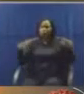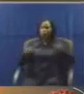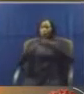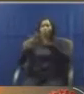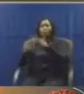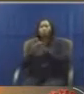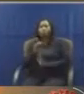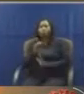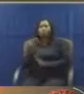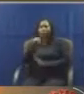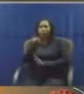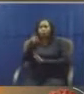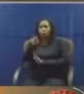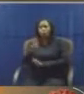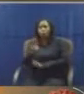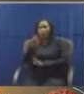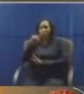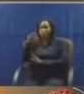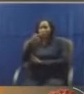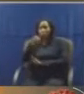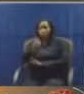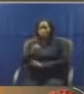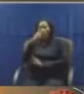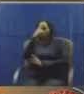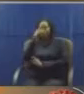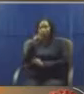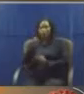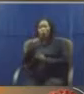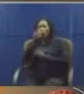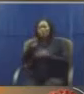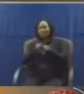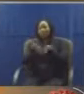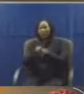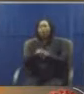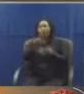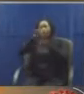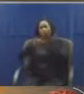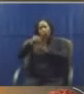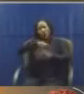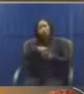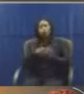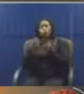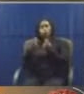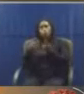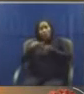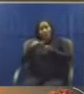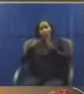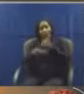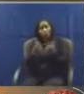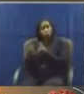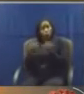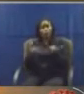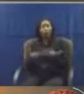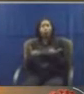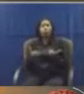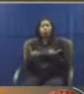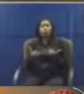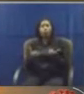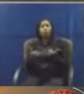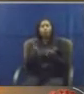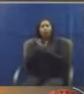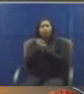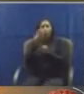So I do believe your question is actually almost like a message to us that do better than you are doing in terms of making